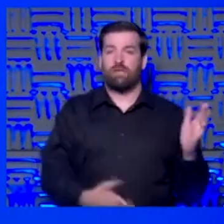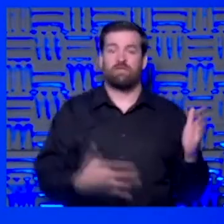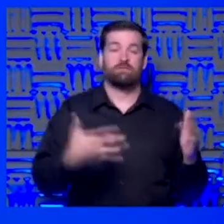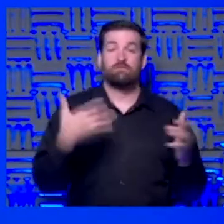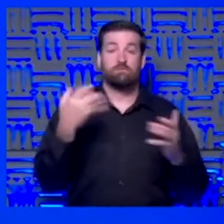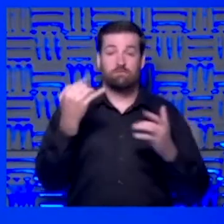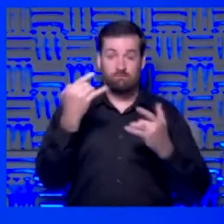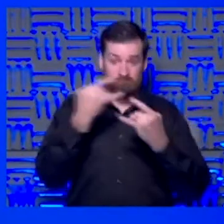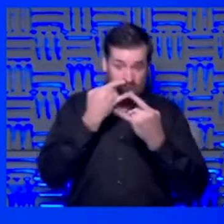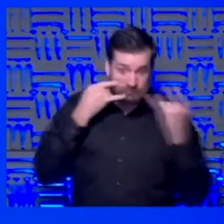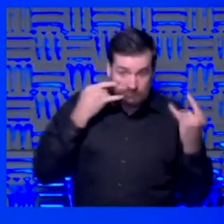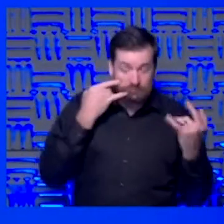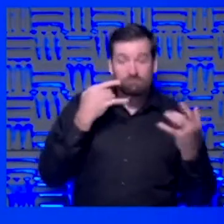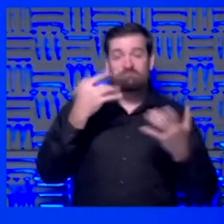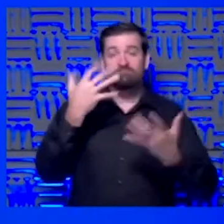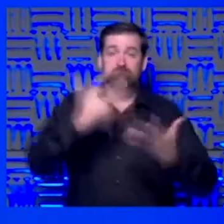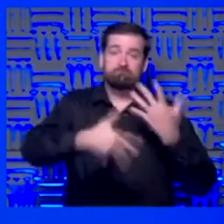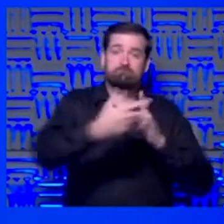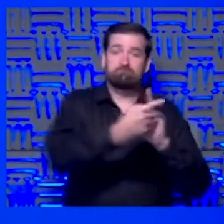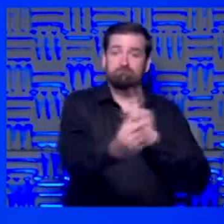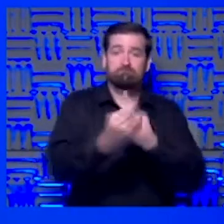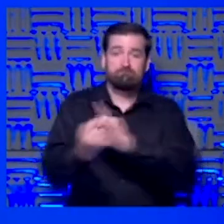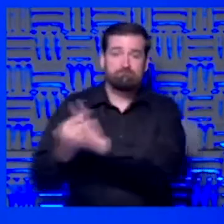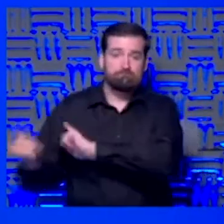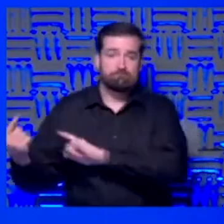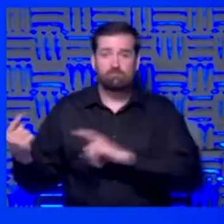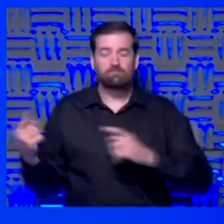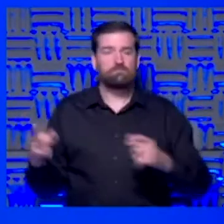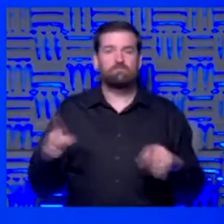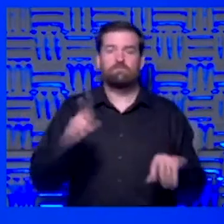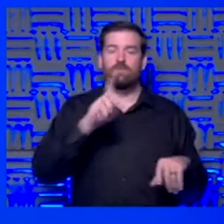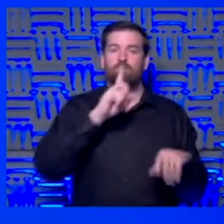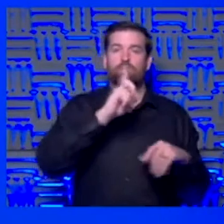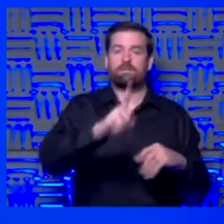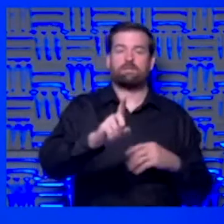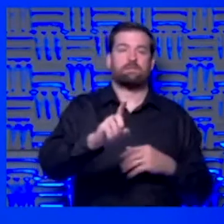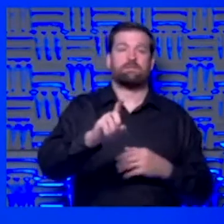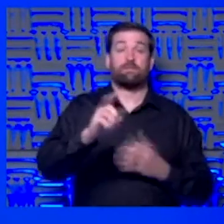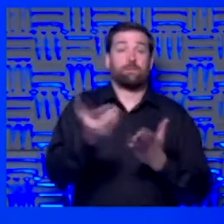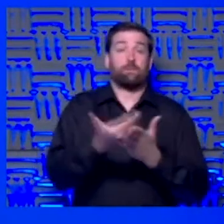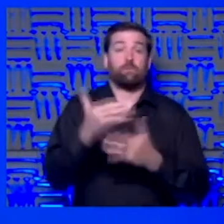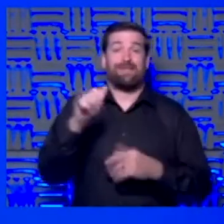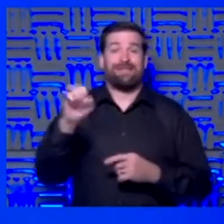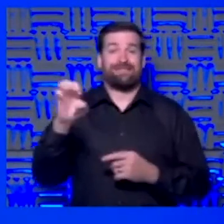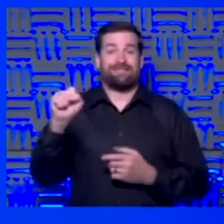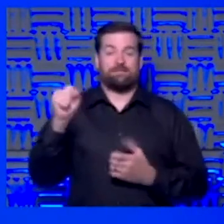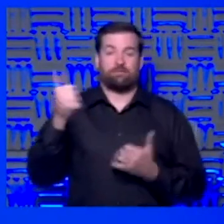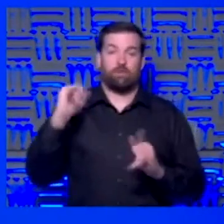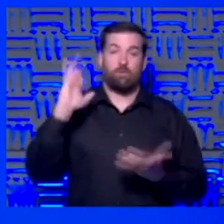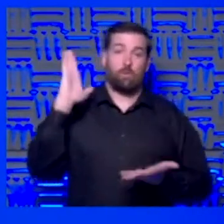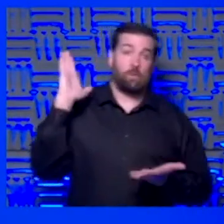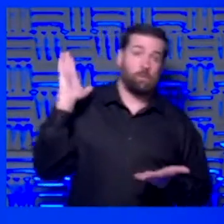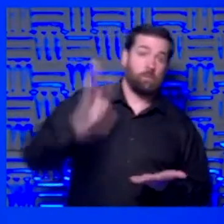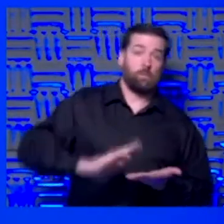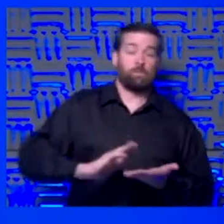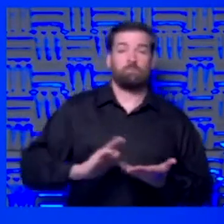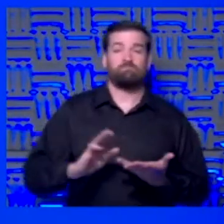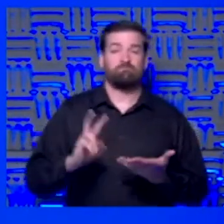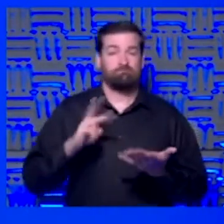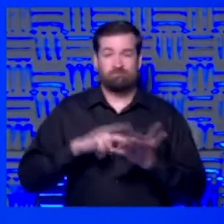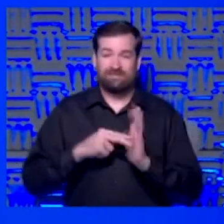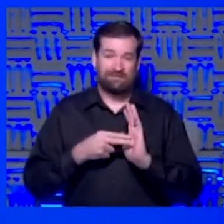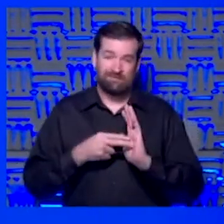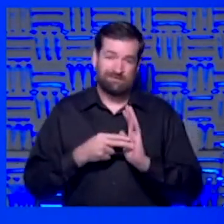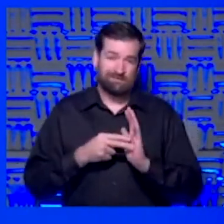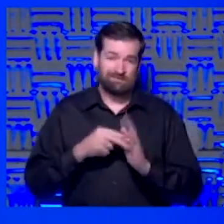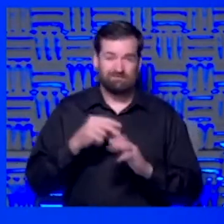everybody masking and physically distancing and really cutting down on the new cases, then doing that proposition